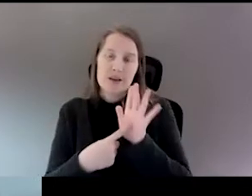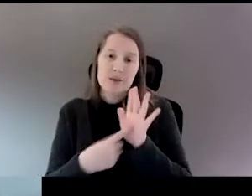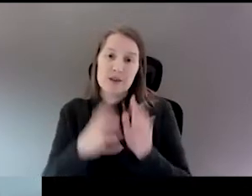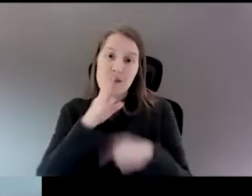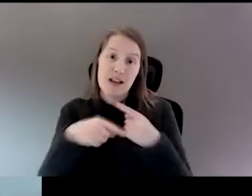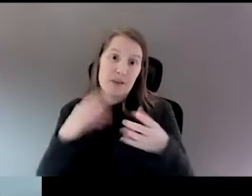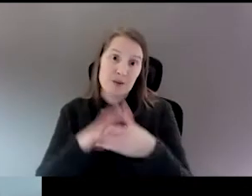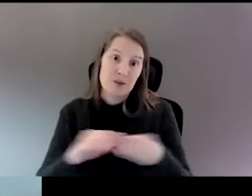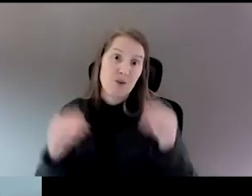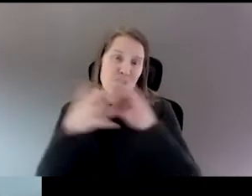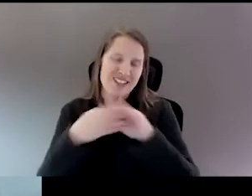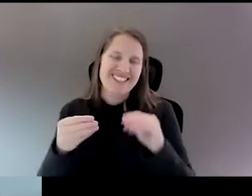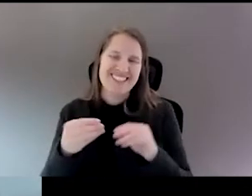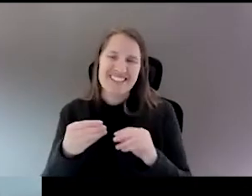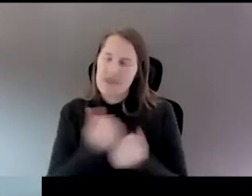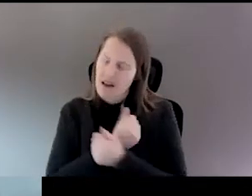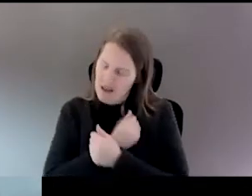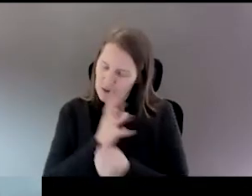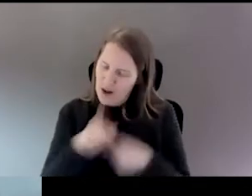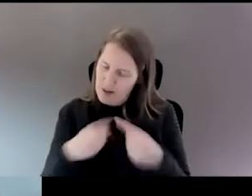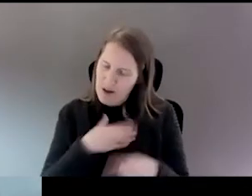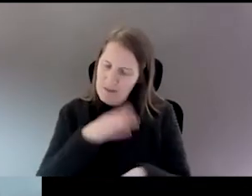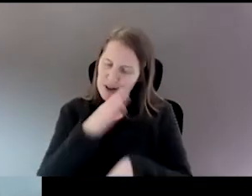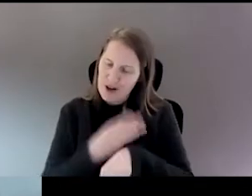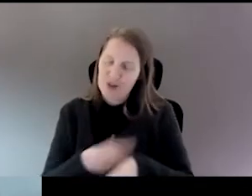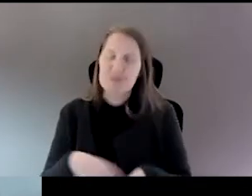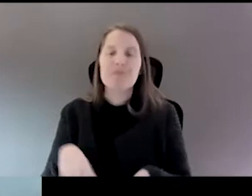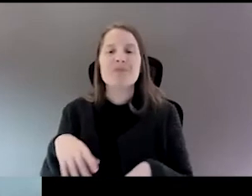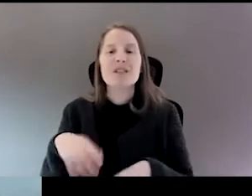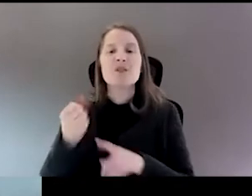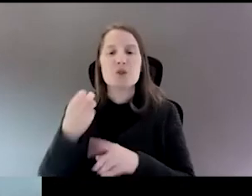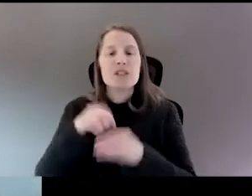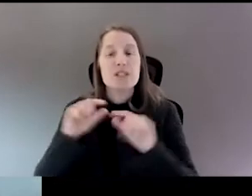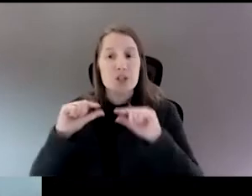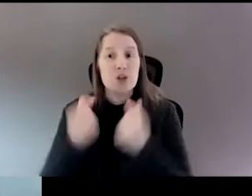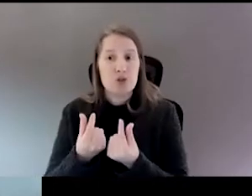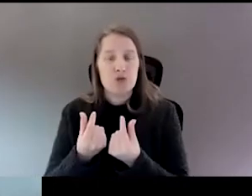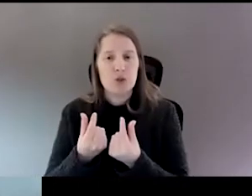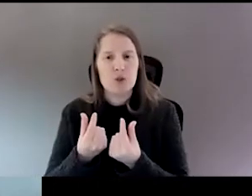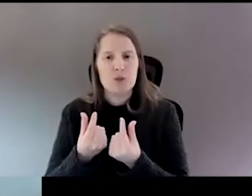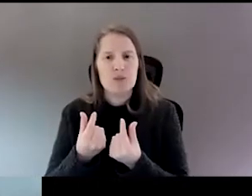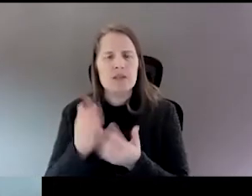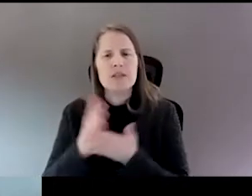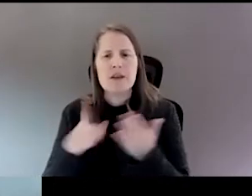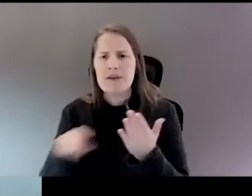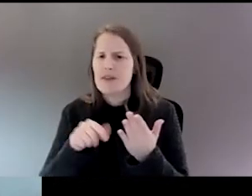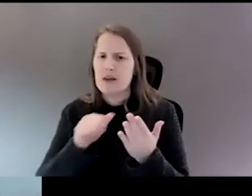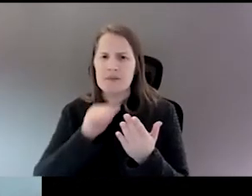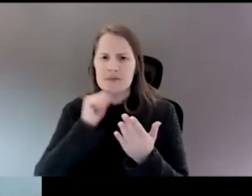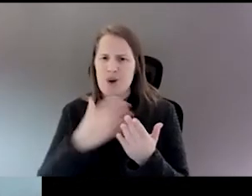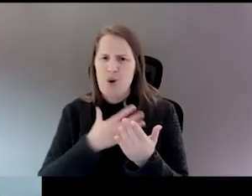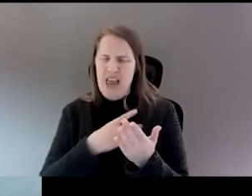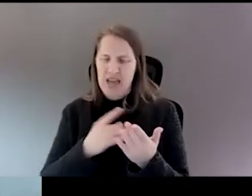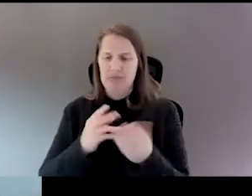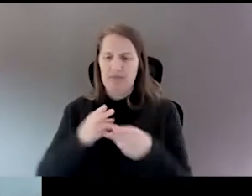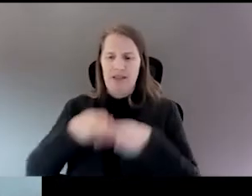I love to talk about my daughter. So she's in a group. Some of them don't like being called self-advocates, but